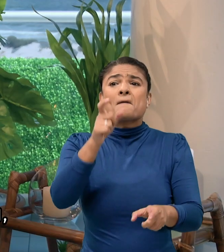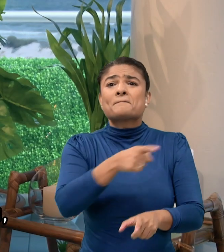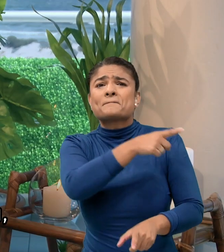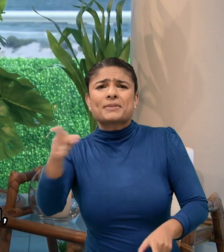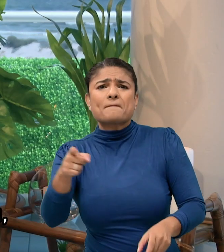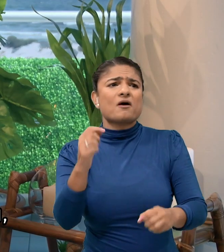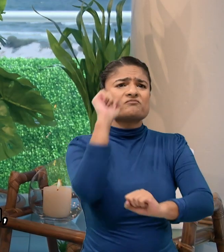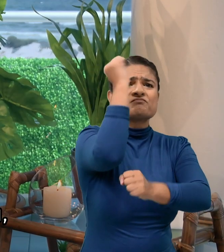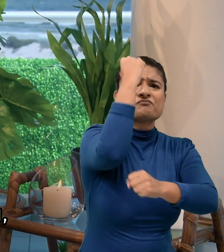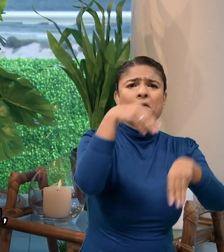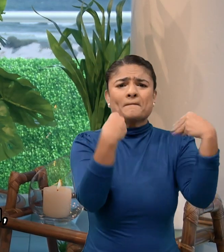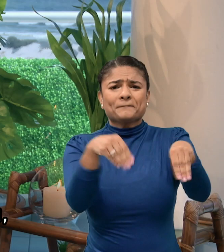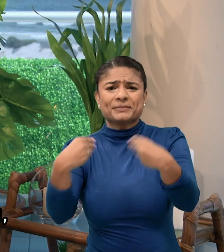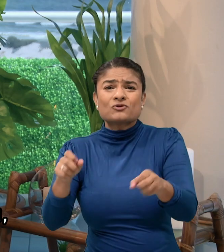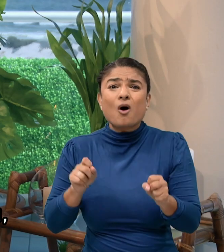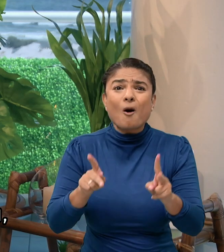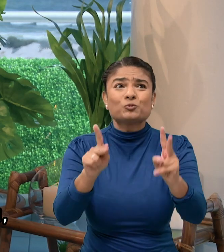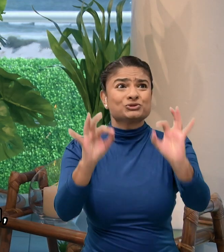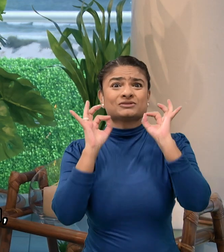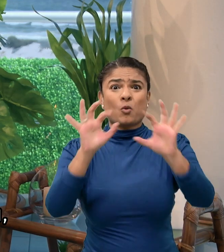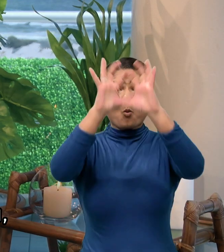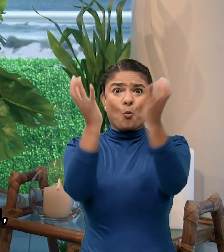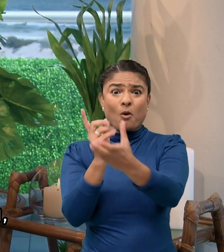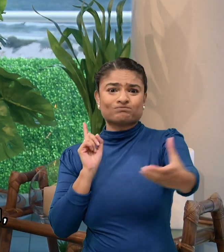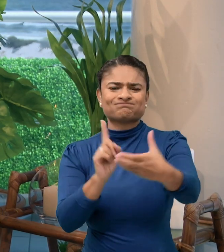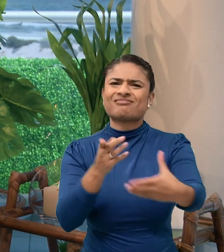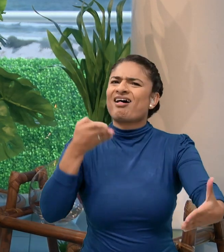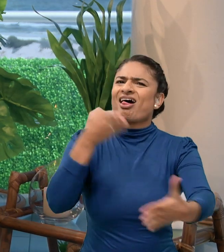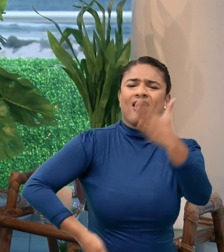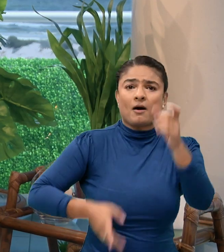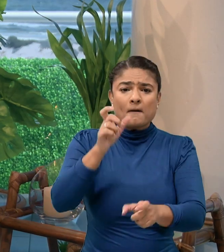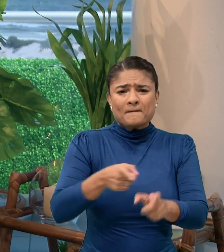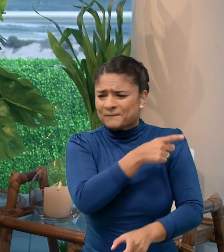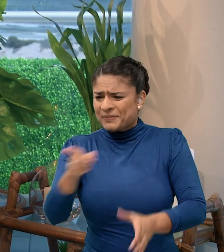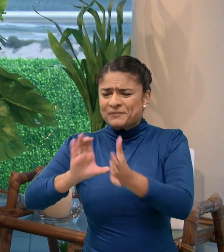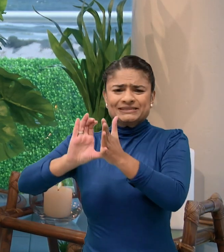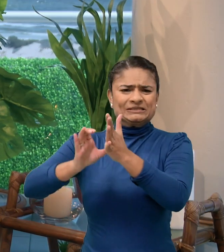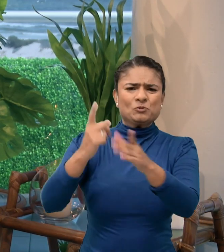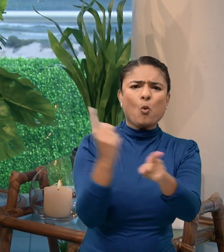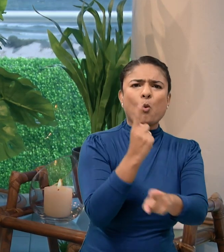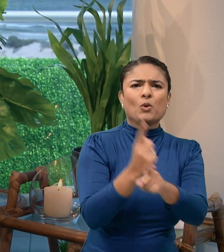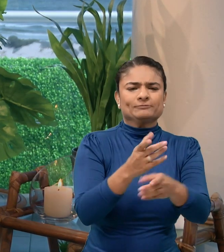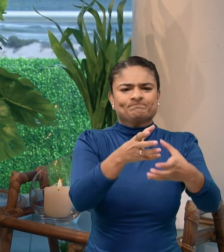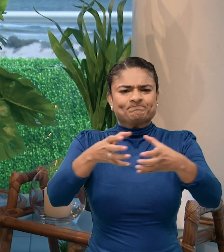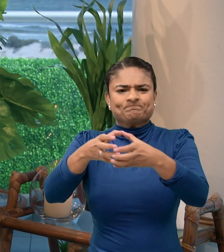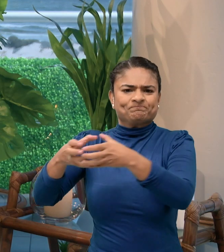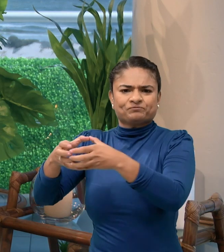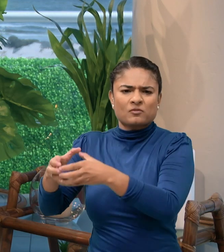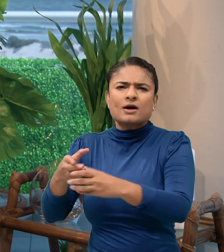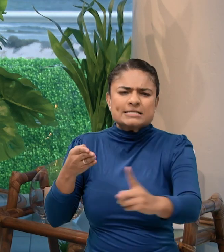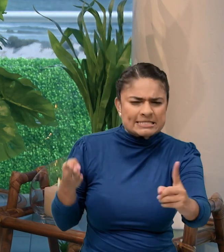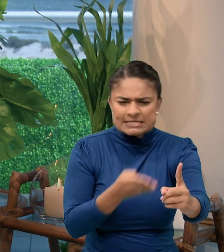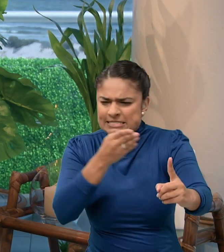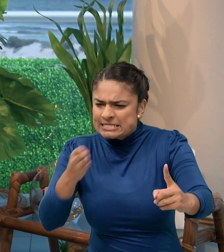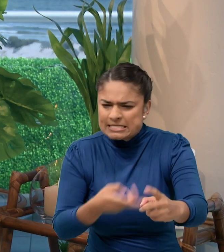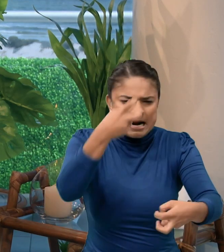Due to lack of infrastructure and opportunities in the corporate world, many people with disabilities become entrepreneurs,